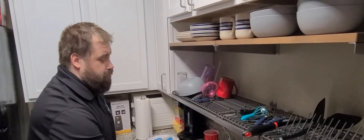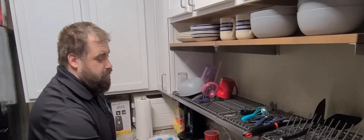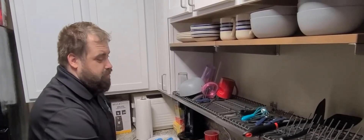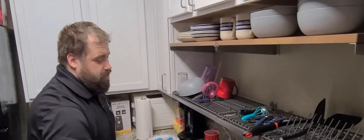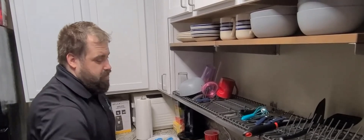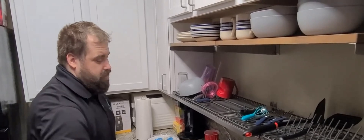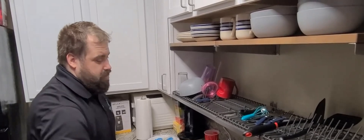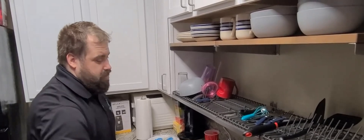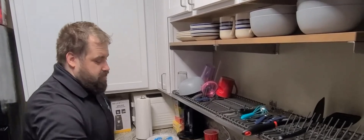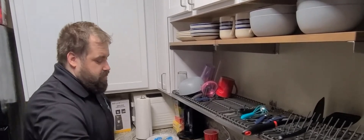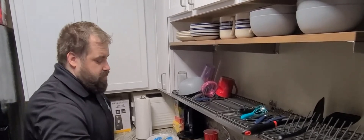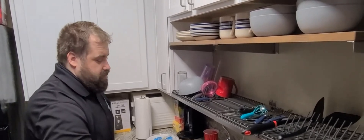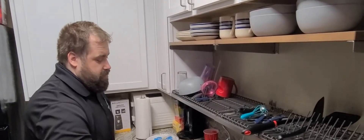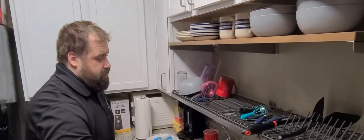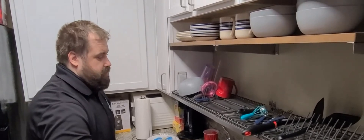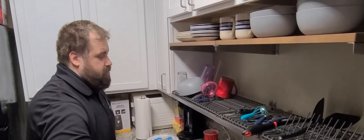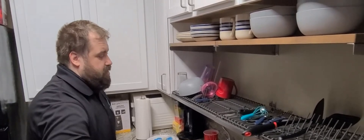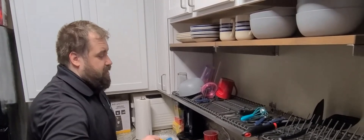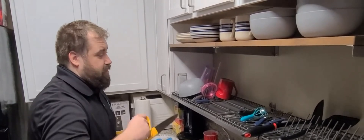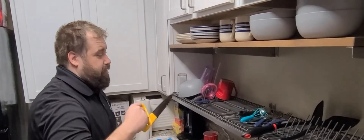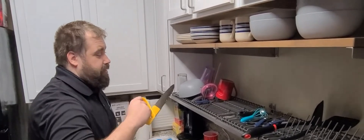to